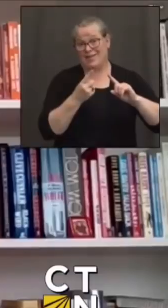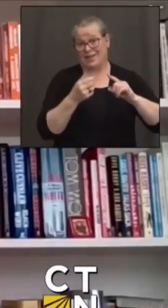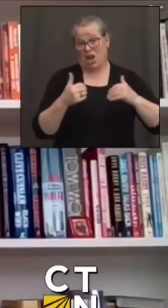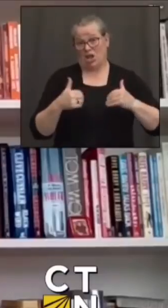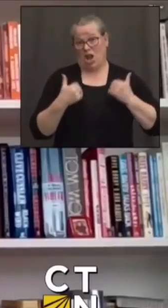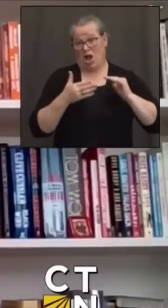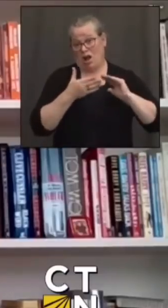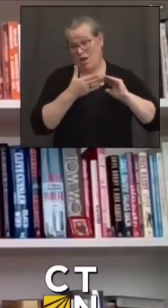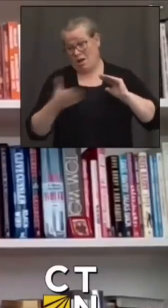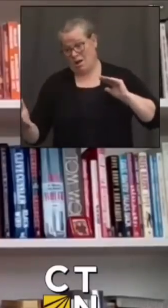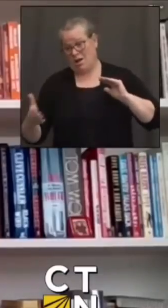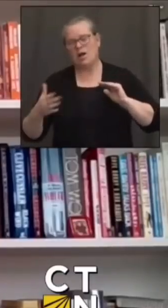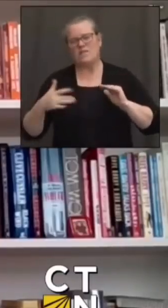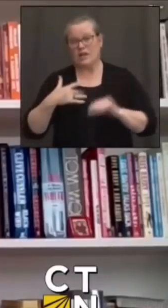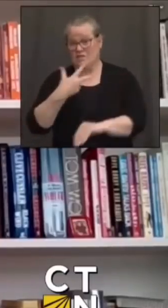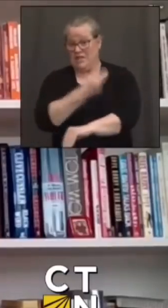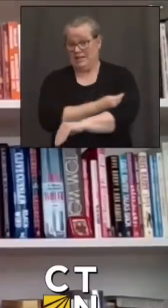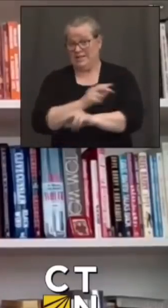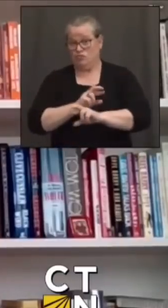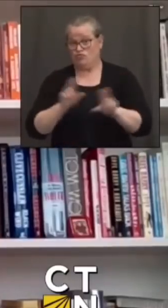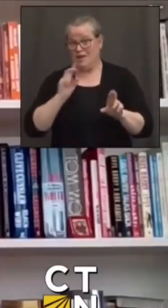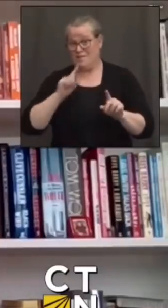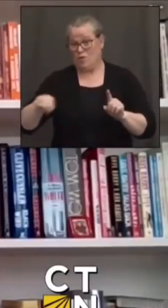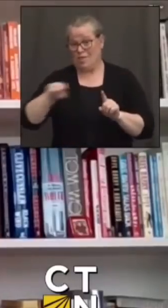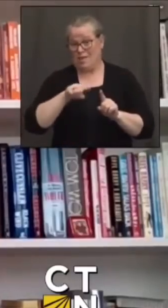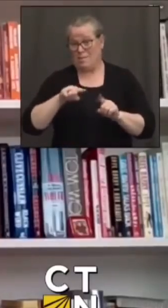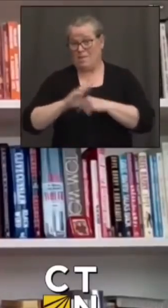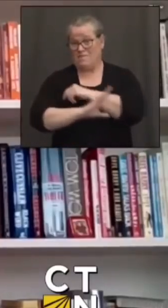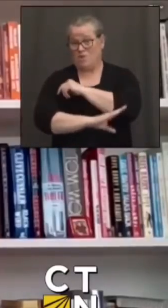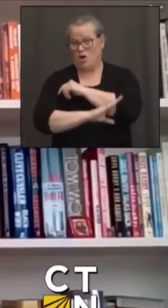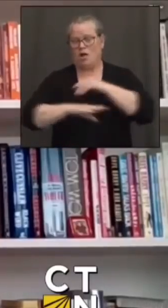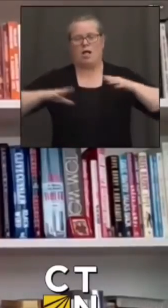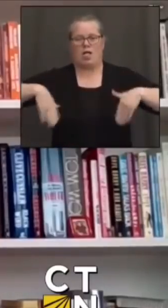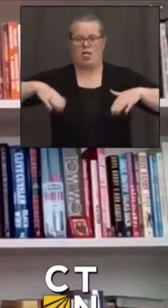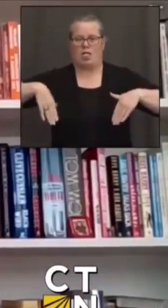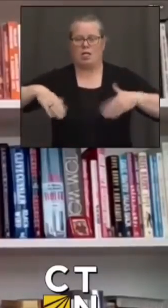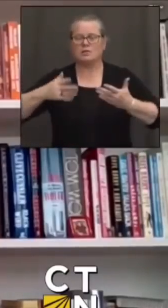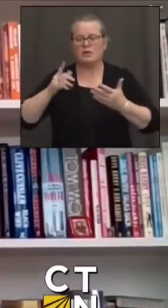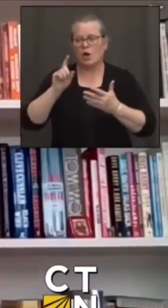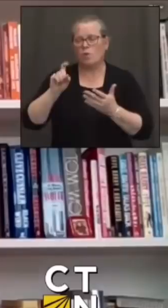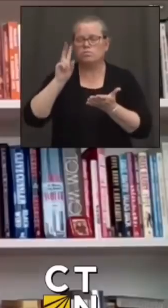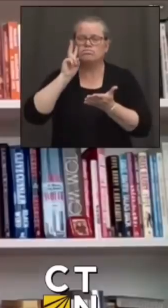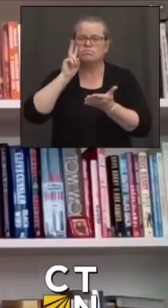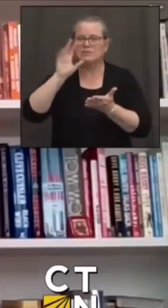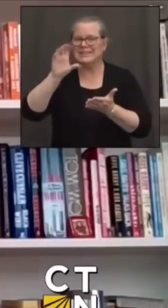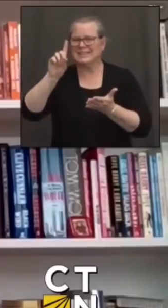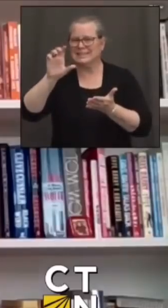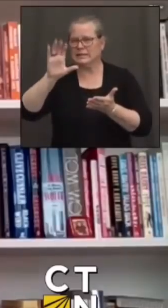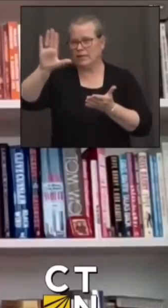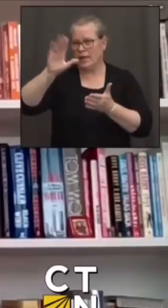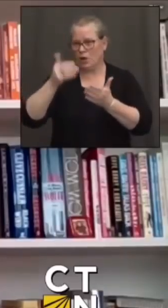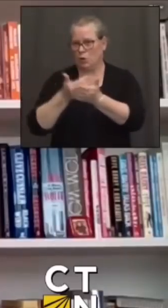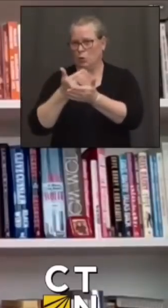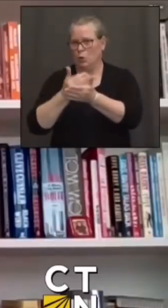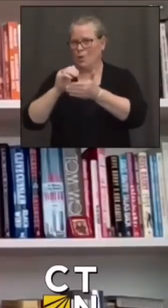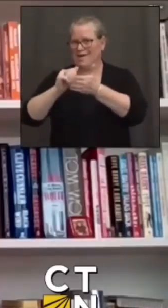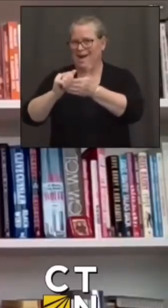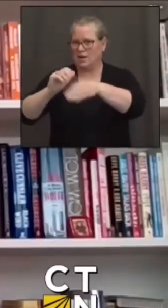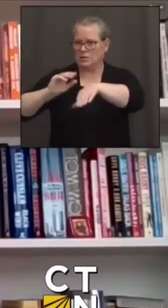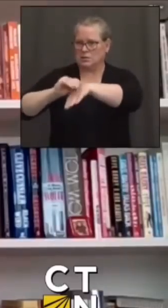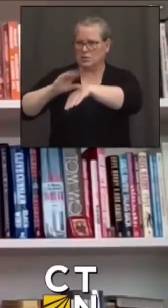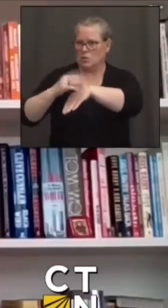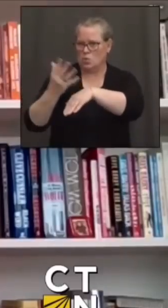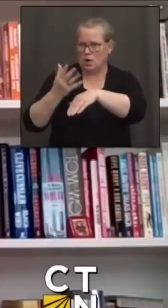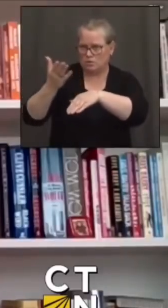to see where things are with cases and what the new CDC guidance is to know for sure what